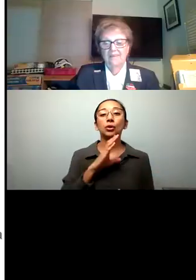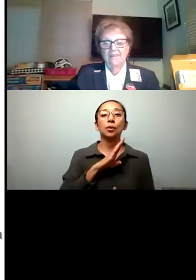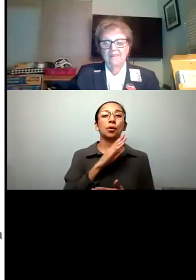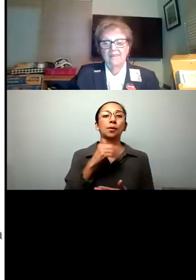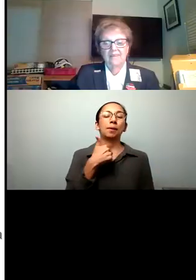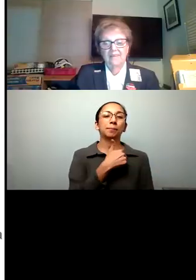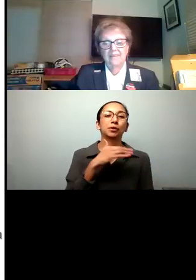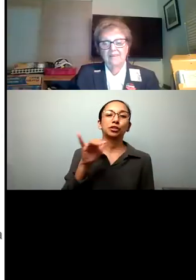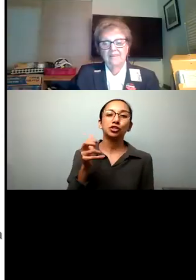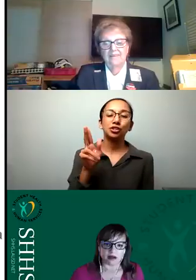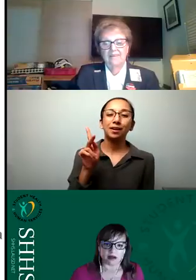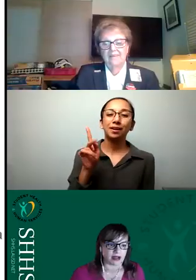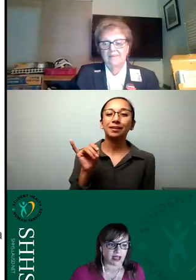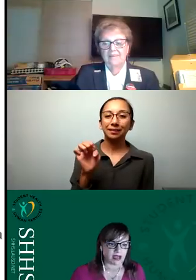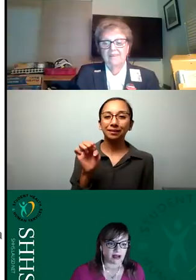Goldberg,